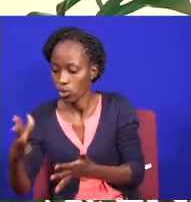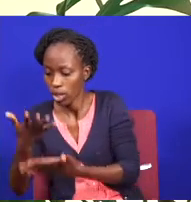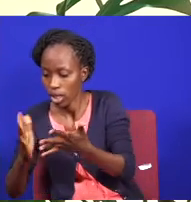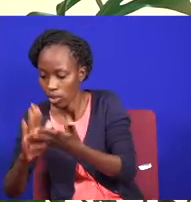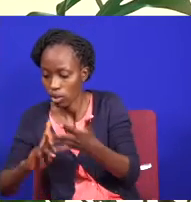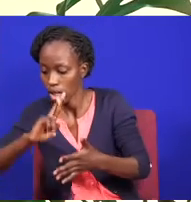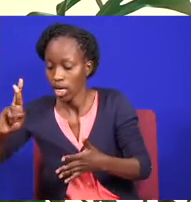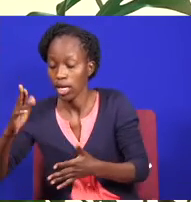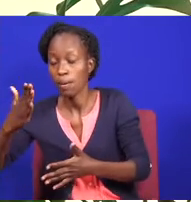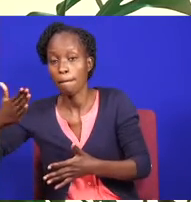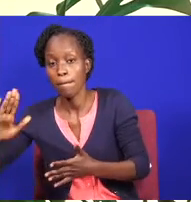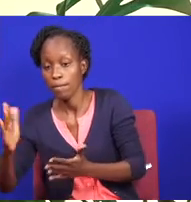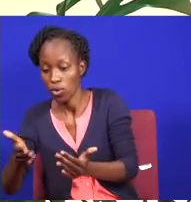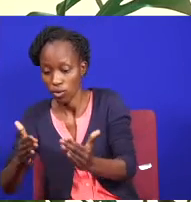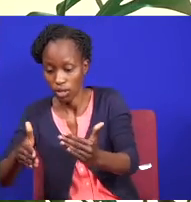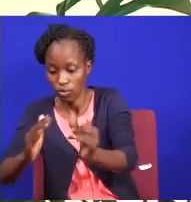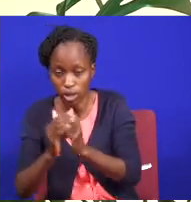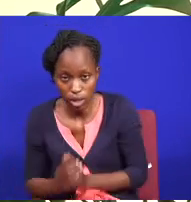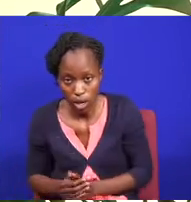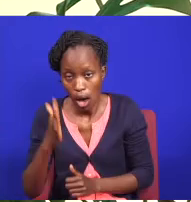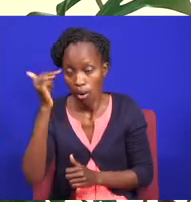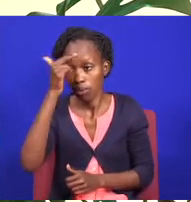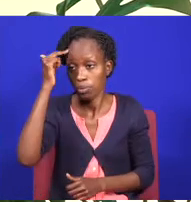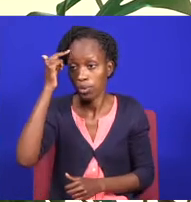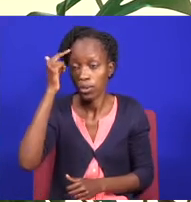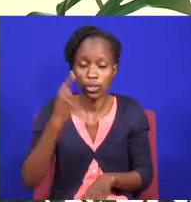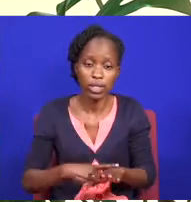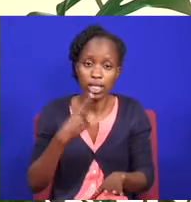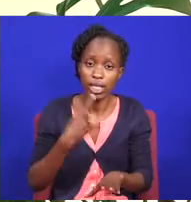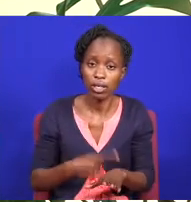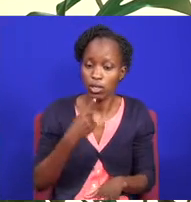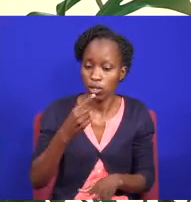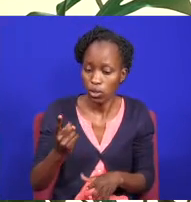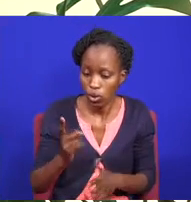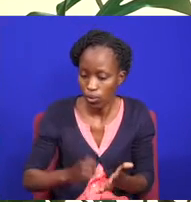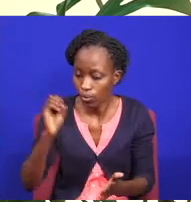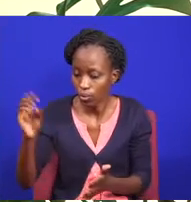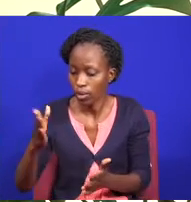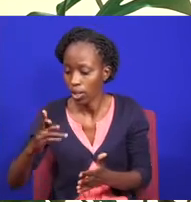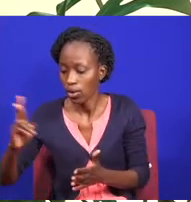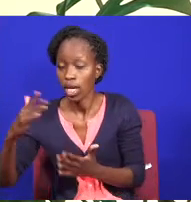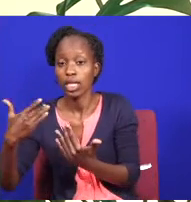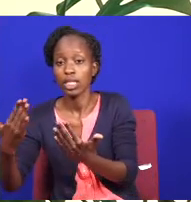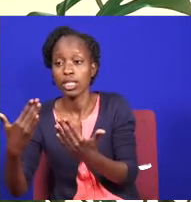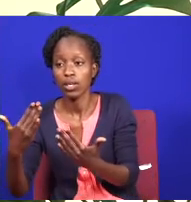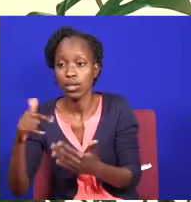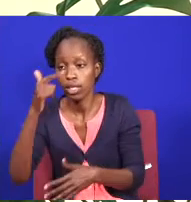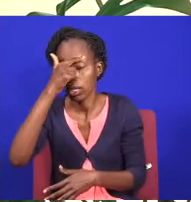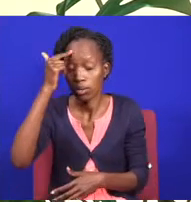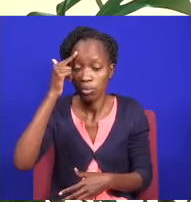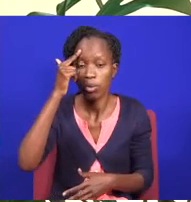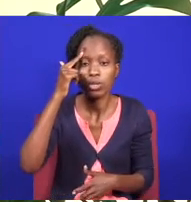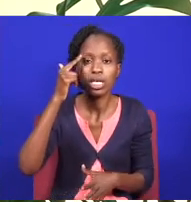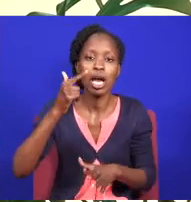side. Yes. This is because why they were told to cast their net on the right side is because they had toiled